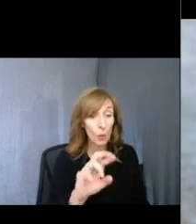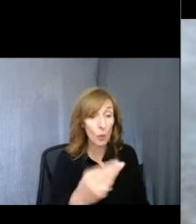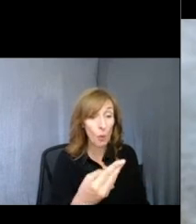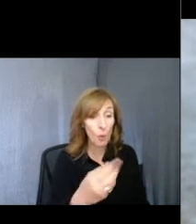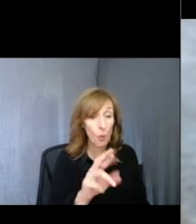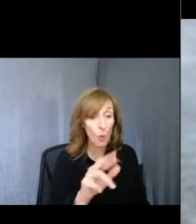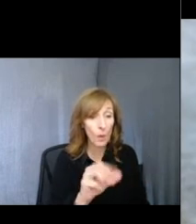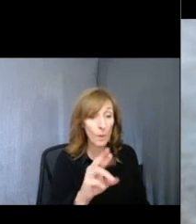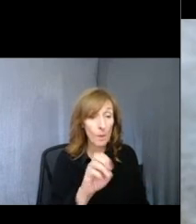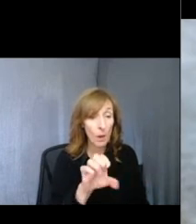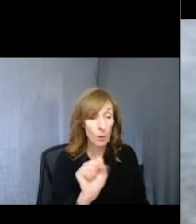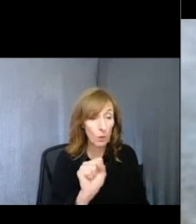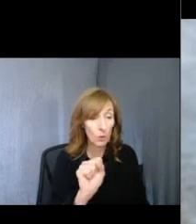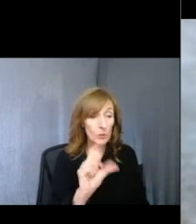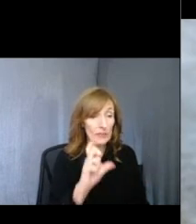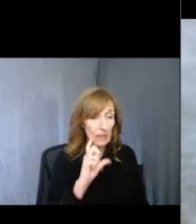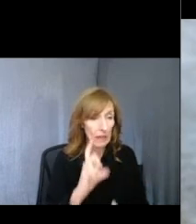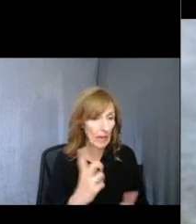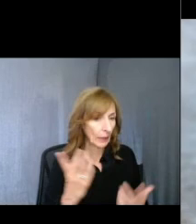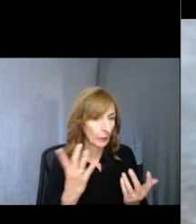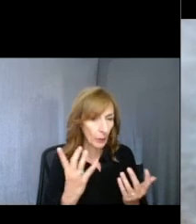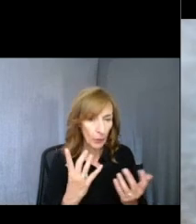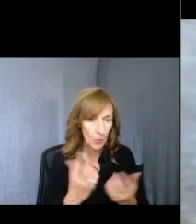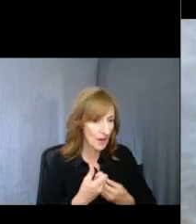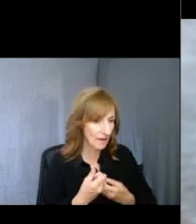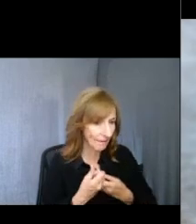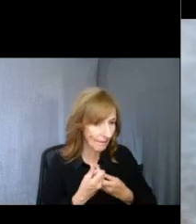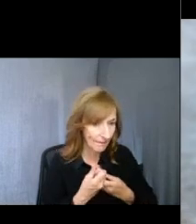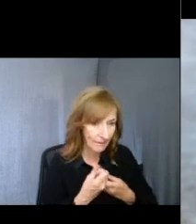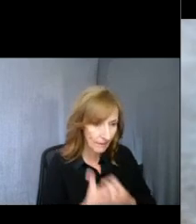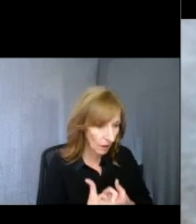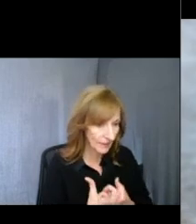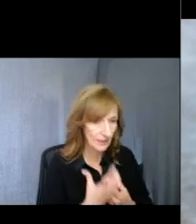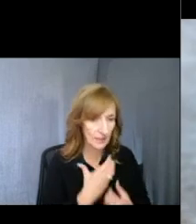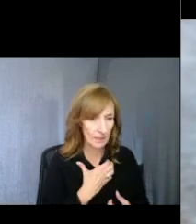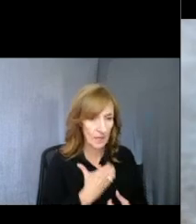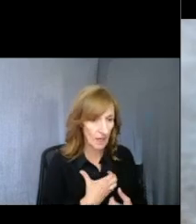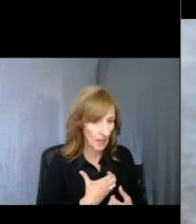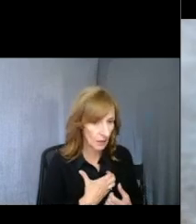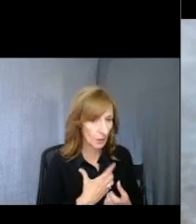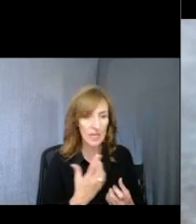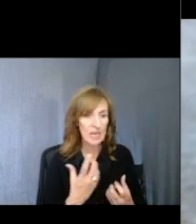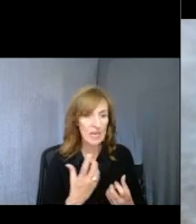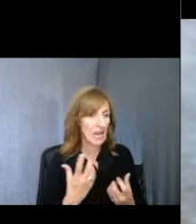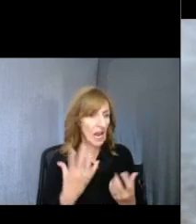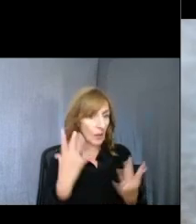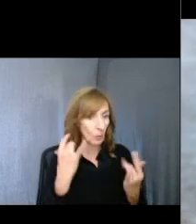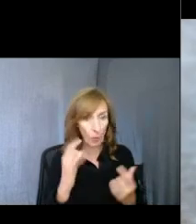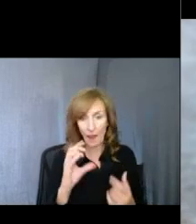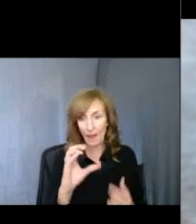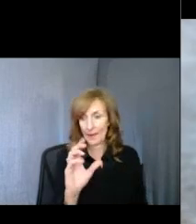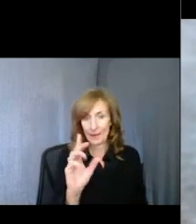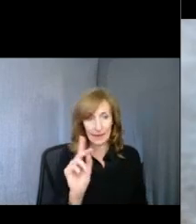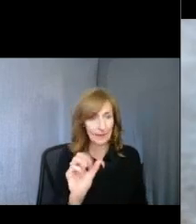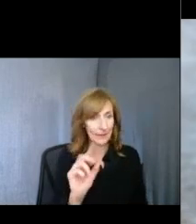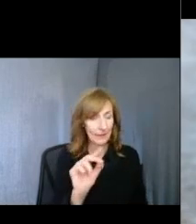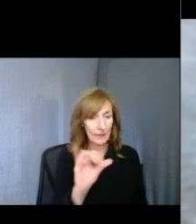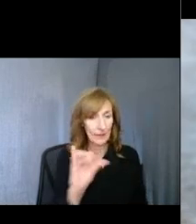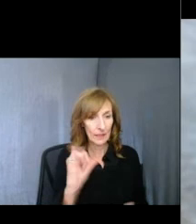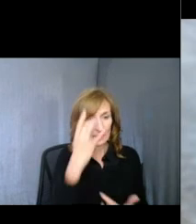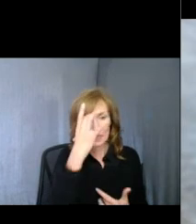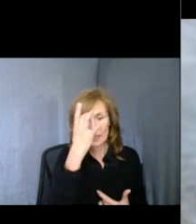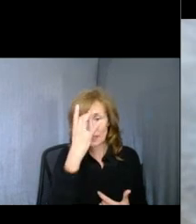lot of really great information about the dysregulation of appetite in kidney disease, and we'd like to really apply that to cats